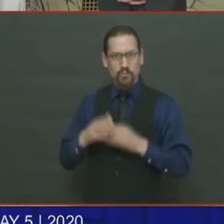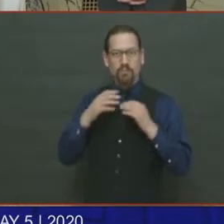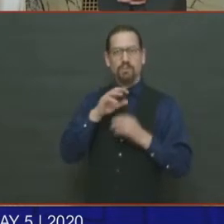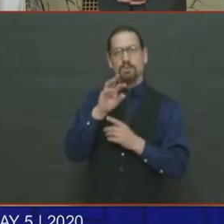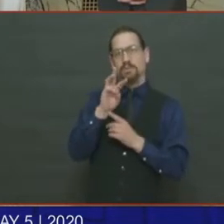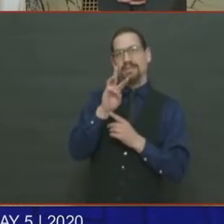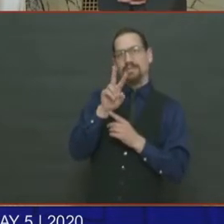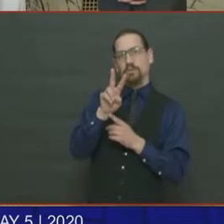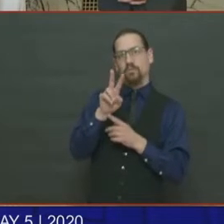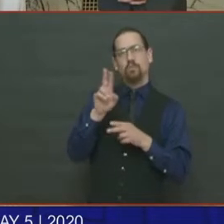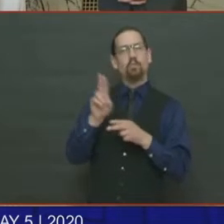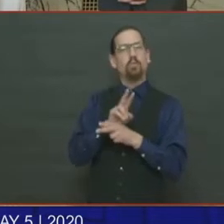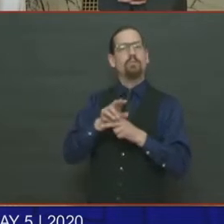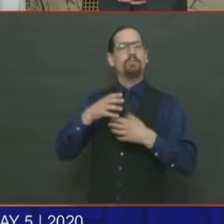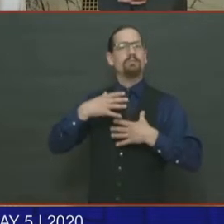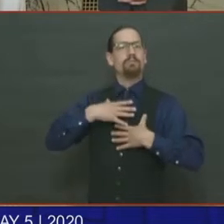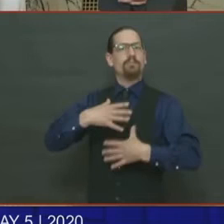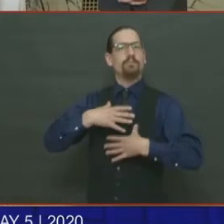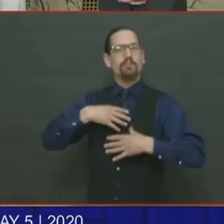relatively flat.